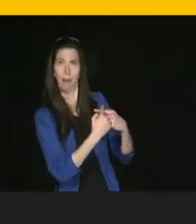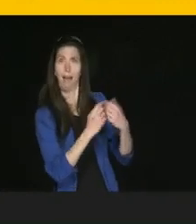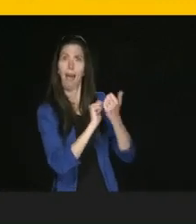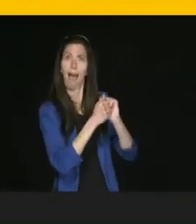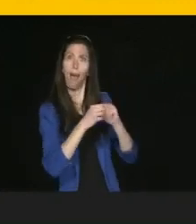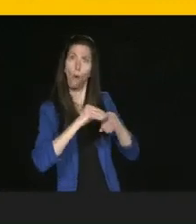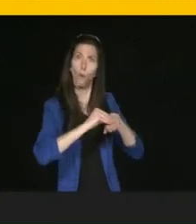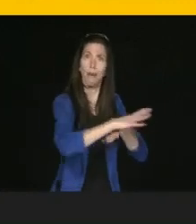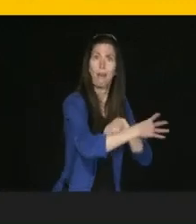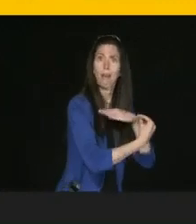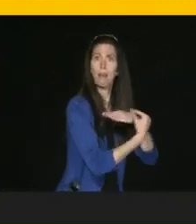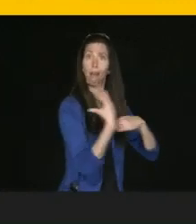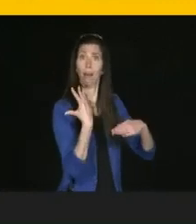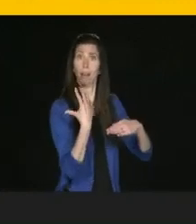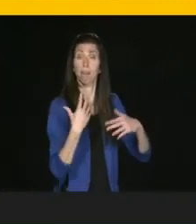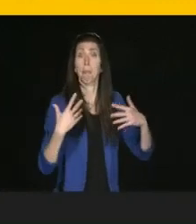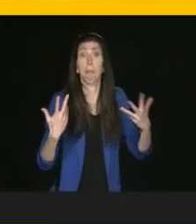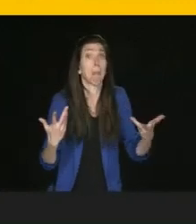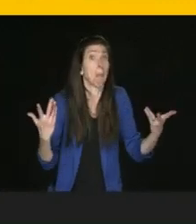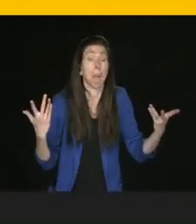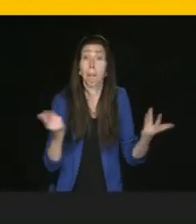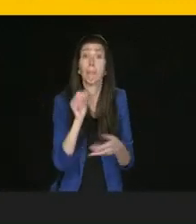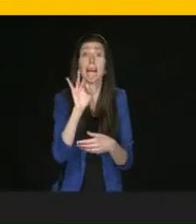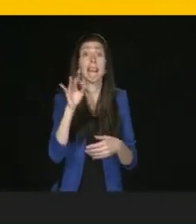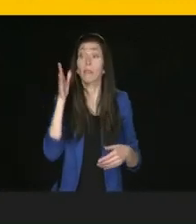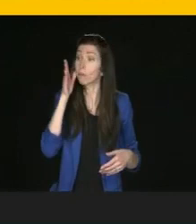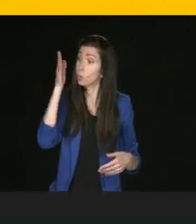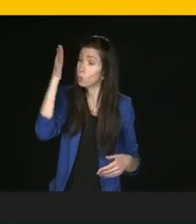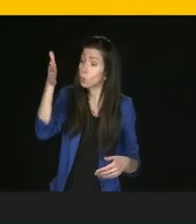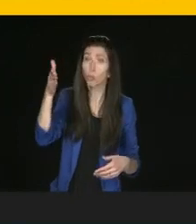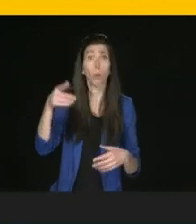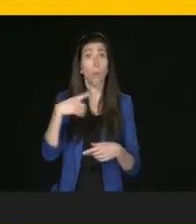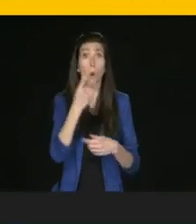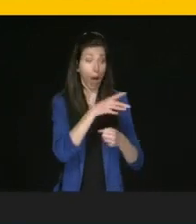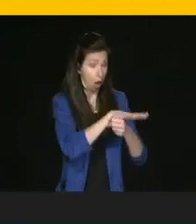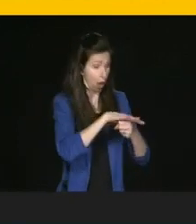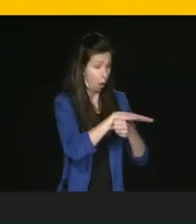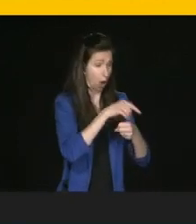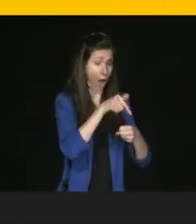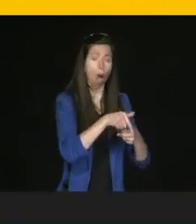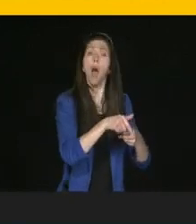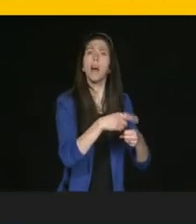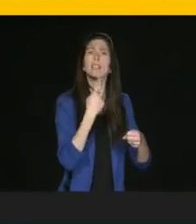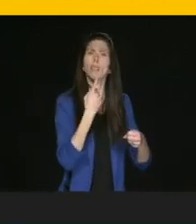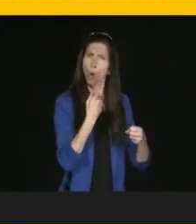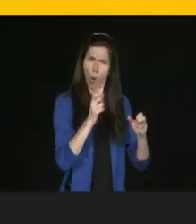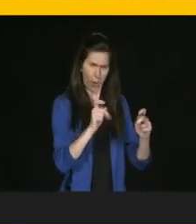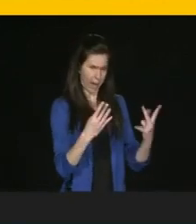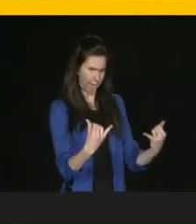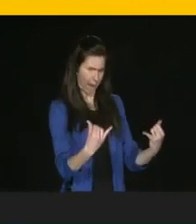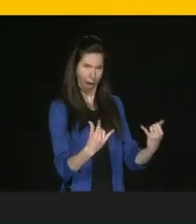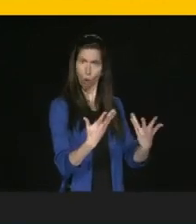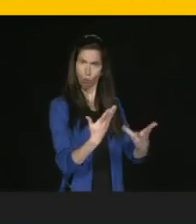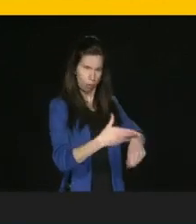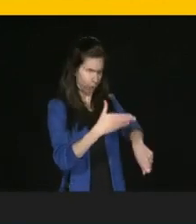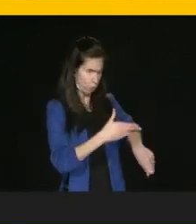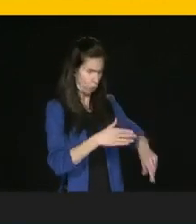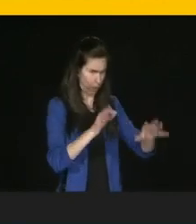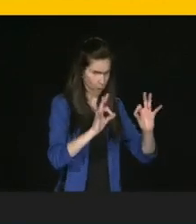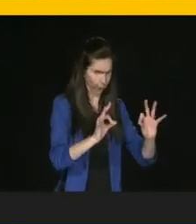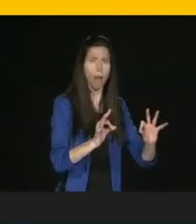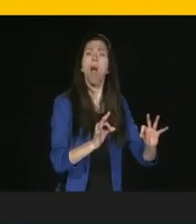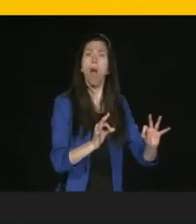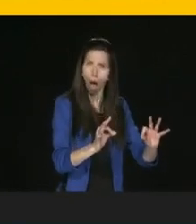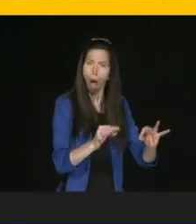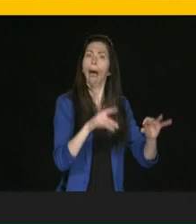may be able to put in place measures to relax some public health controls with respect to physical distancing, perhaps